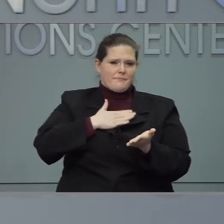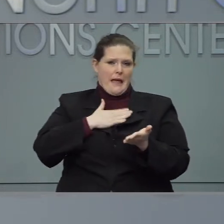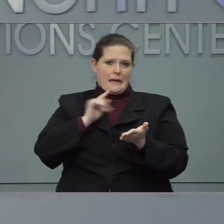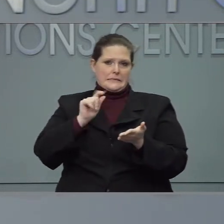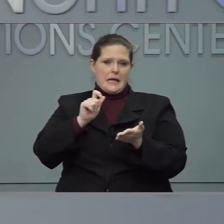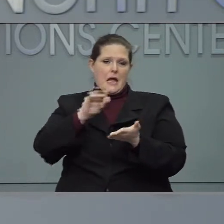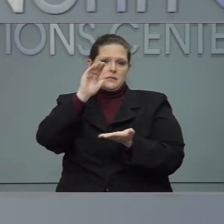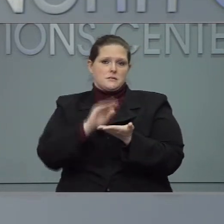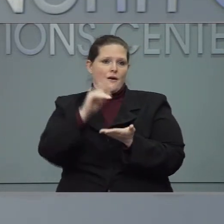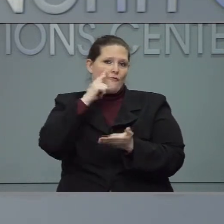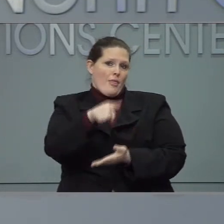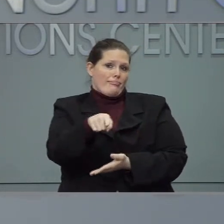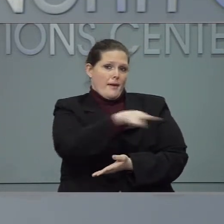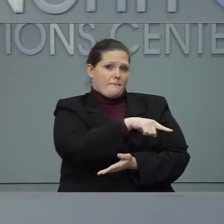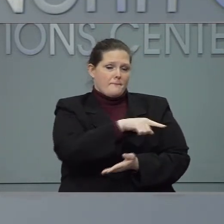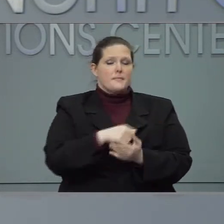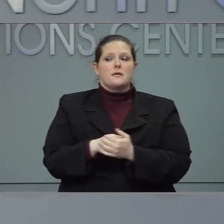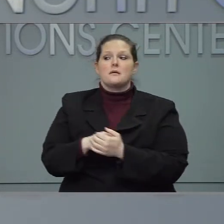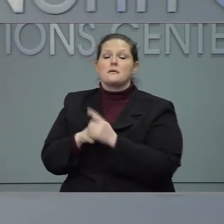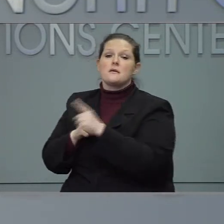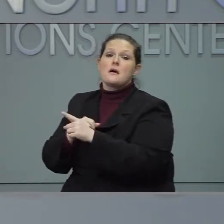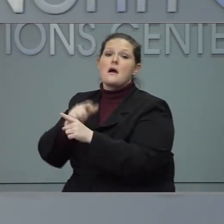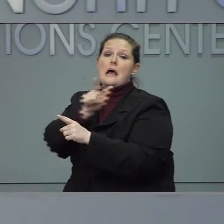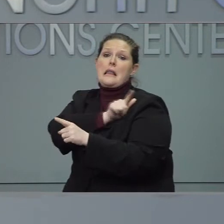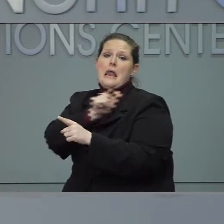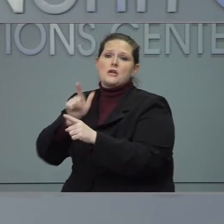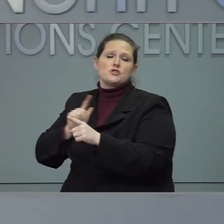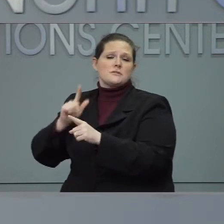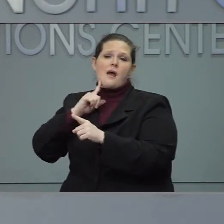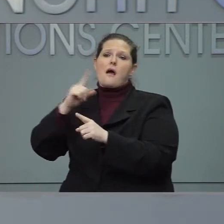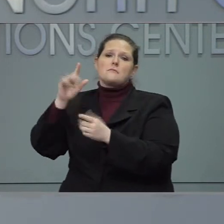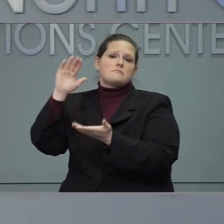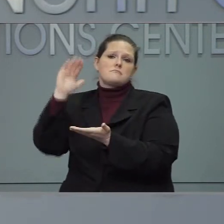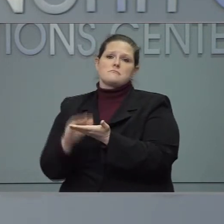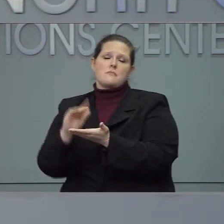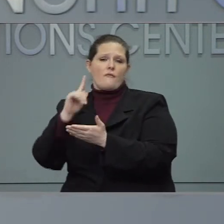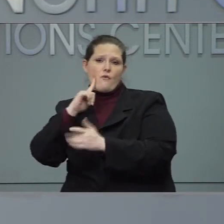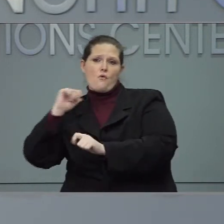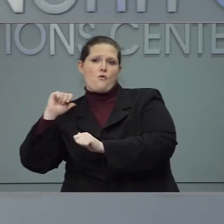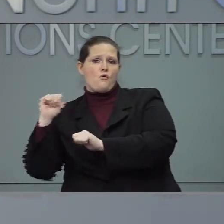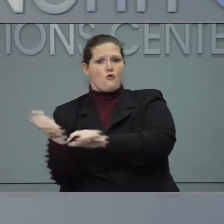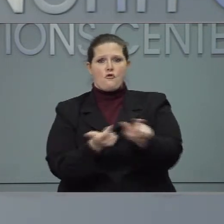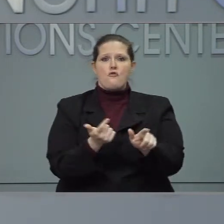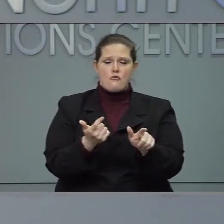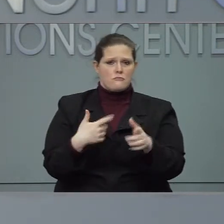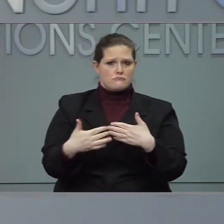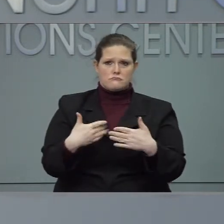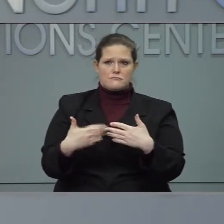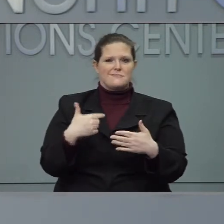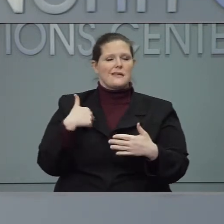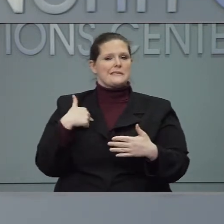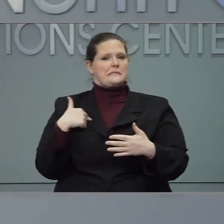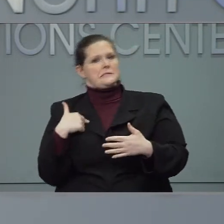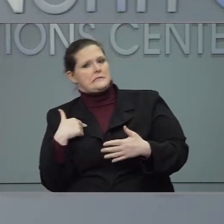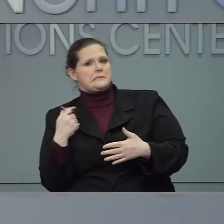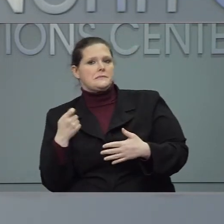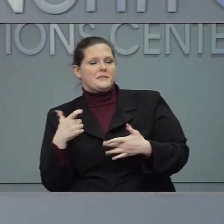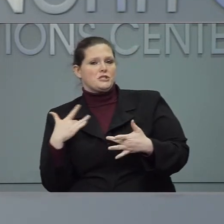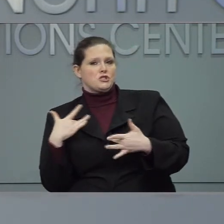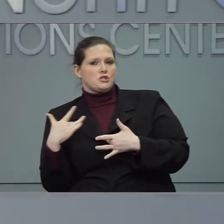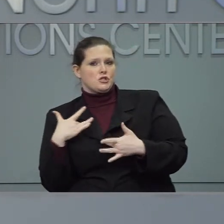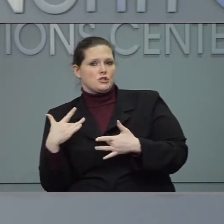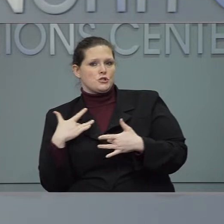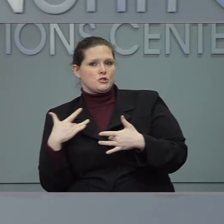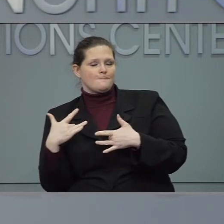legislature so far is an across-the-board income tax cut, which I have concerns with because I think it